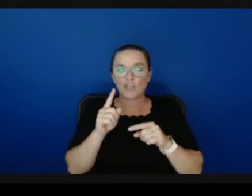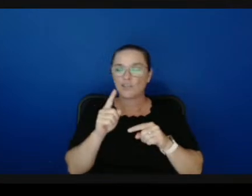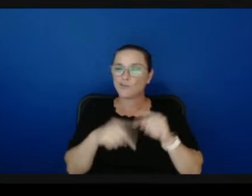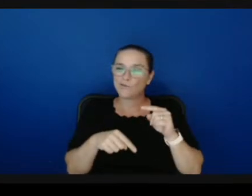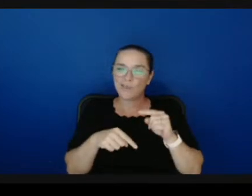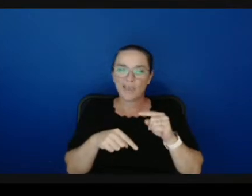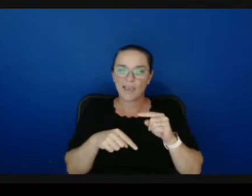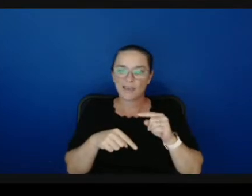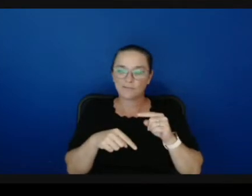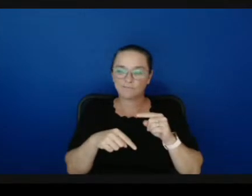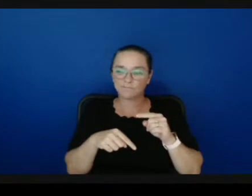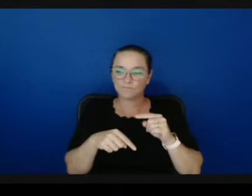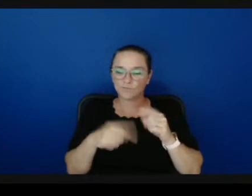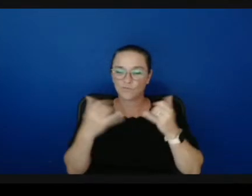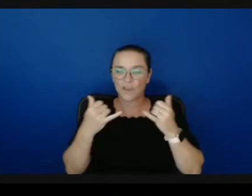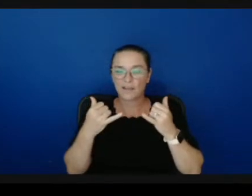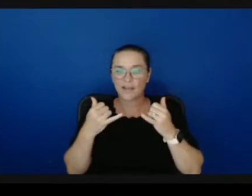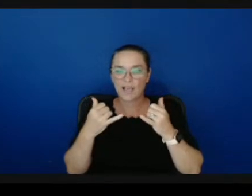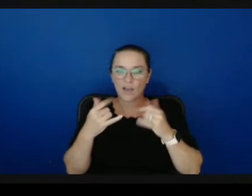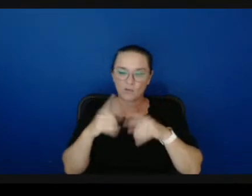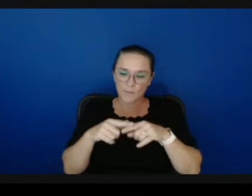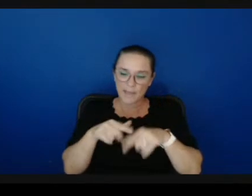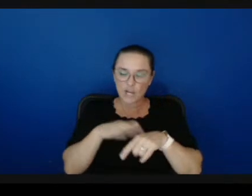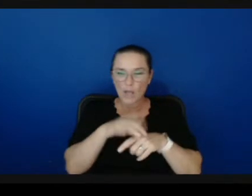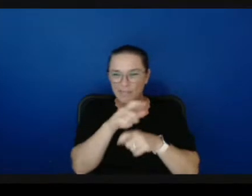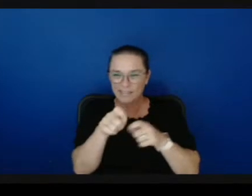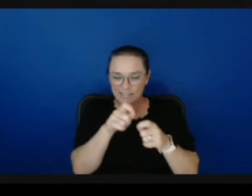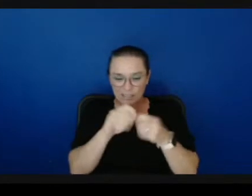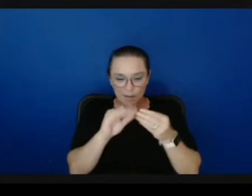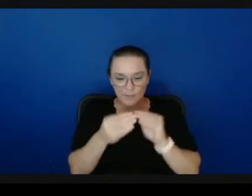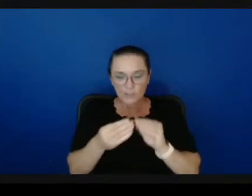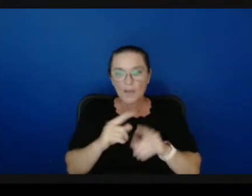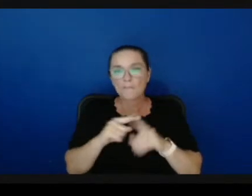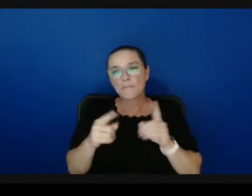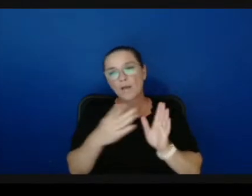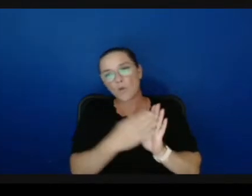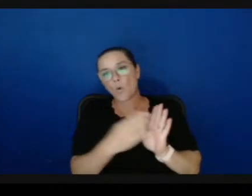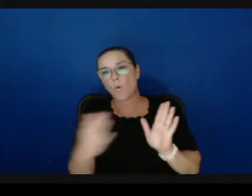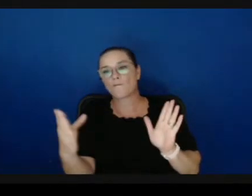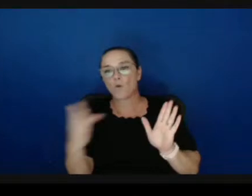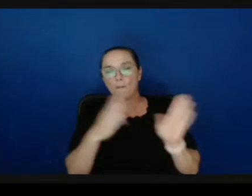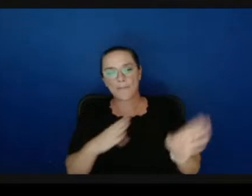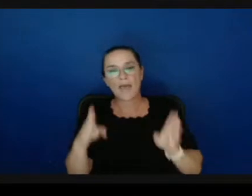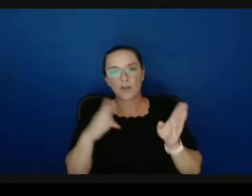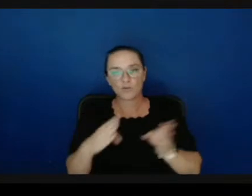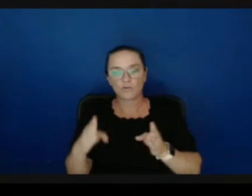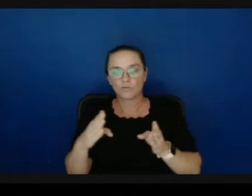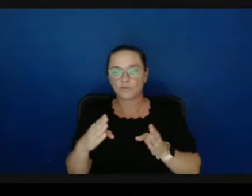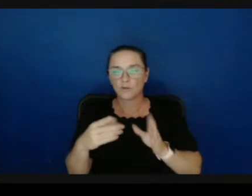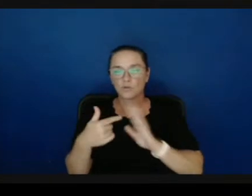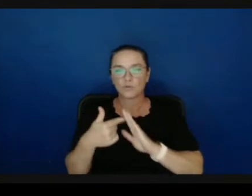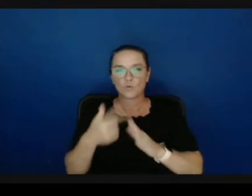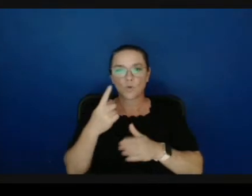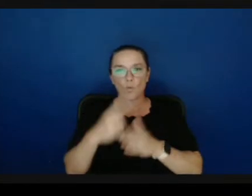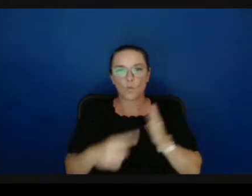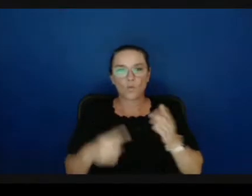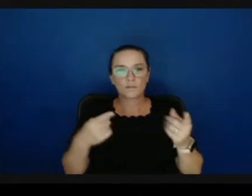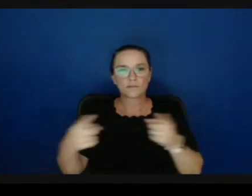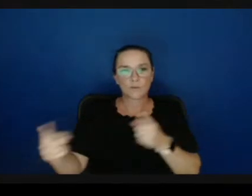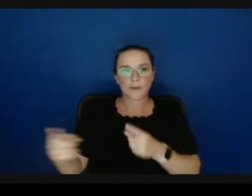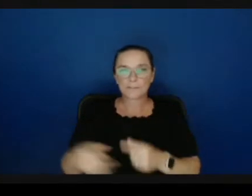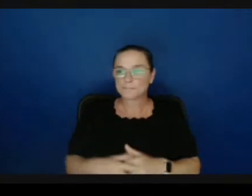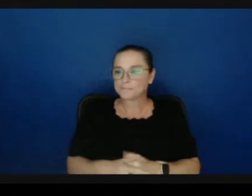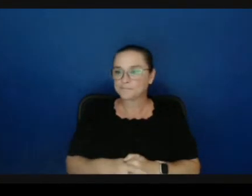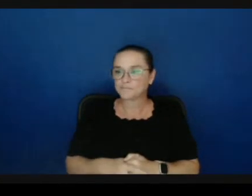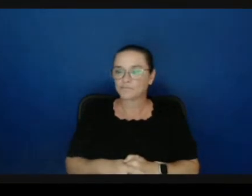measurement of microradians on there, but you can take the overall pattern as being an indication of what the volcano is actually doing. So if it's going up, it's likely inflating. If it's going down,